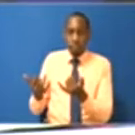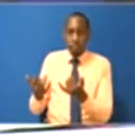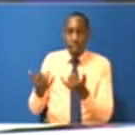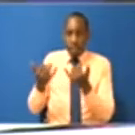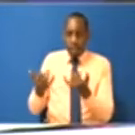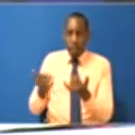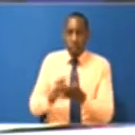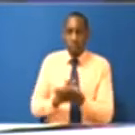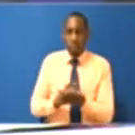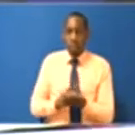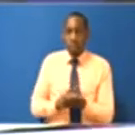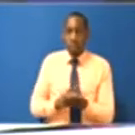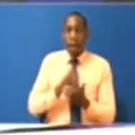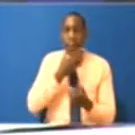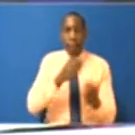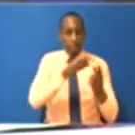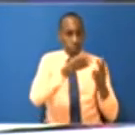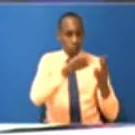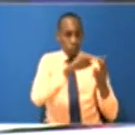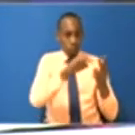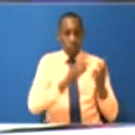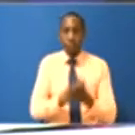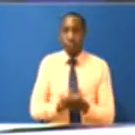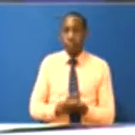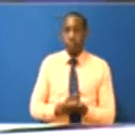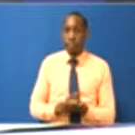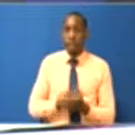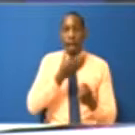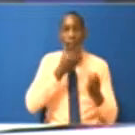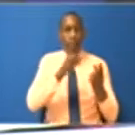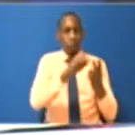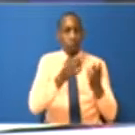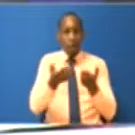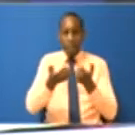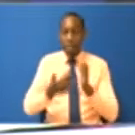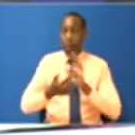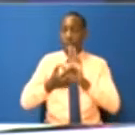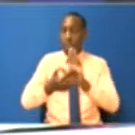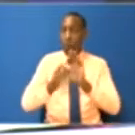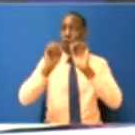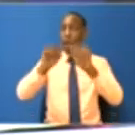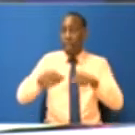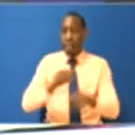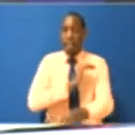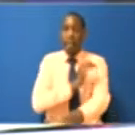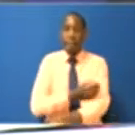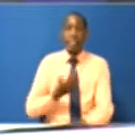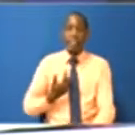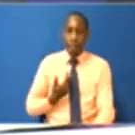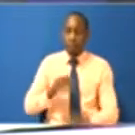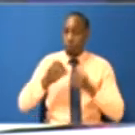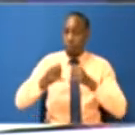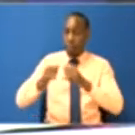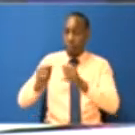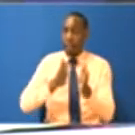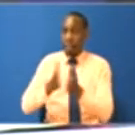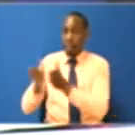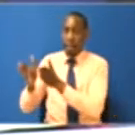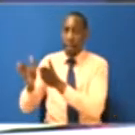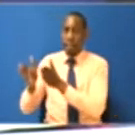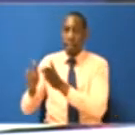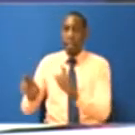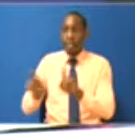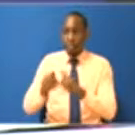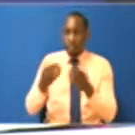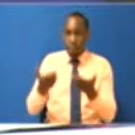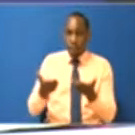really they they they the two gentlemen they just need to prove that they have capacity to implement this plan